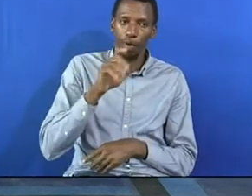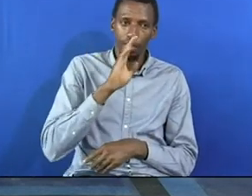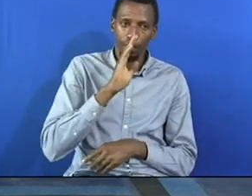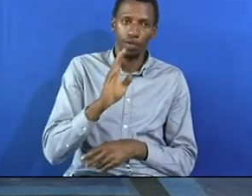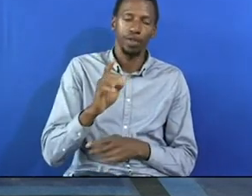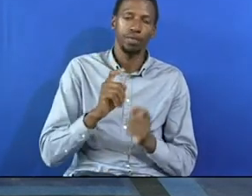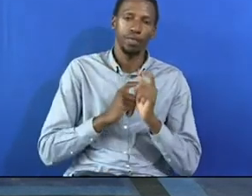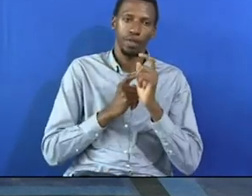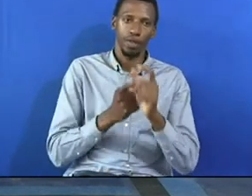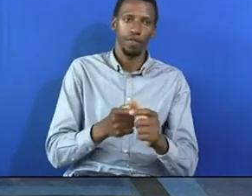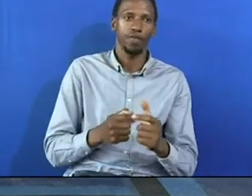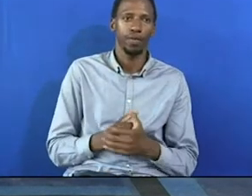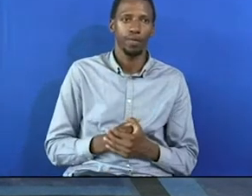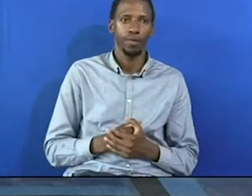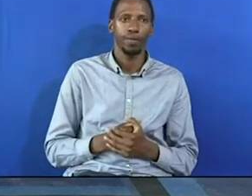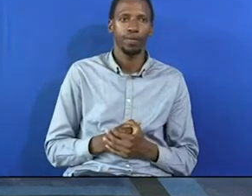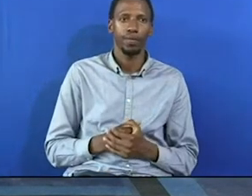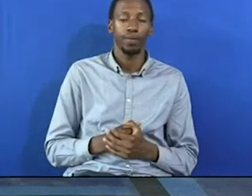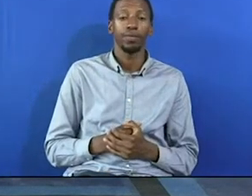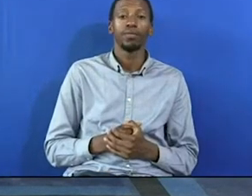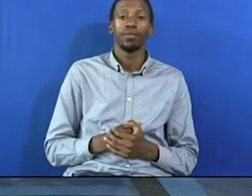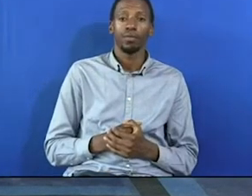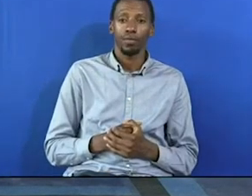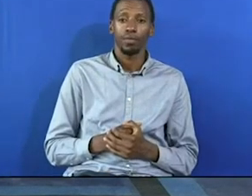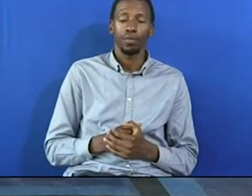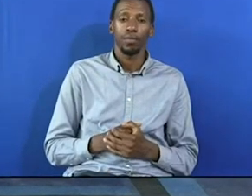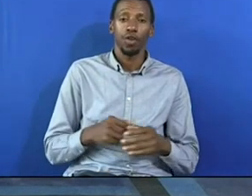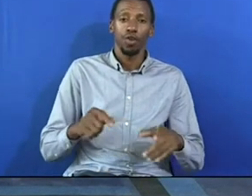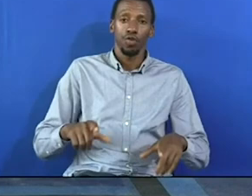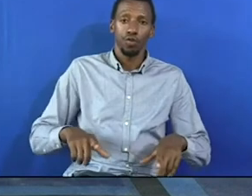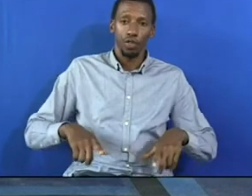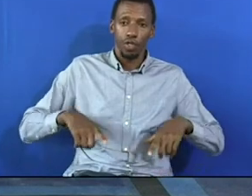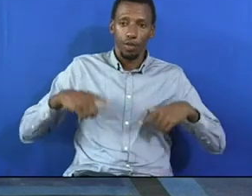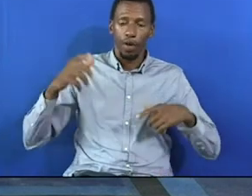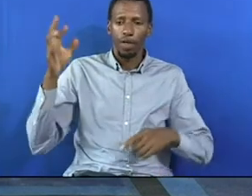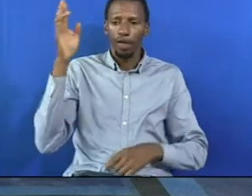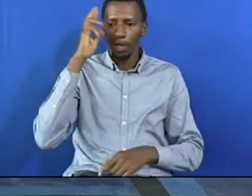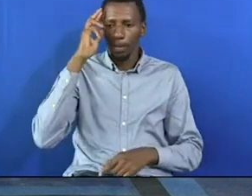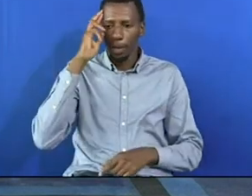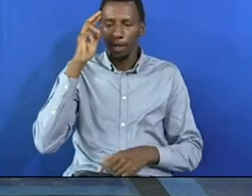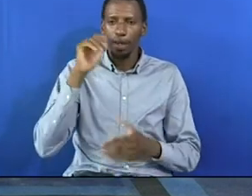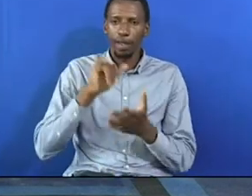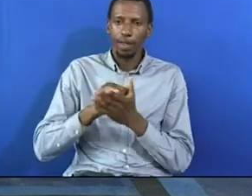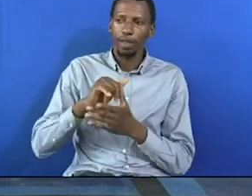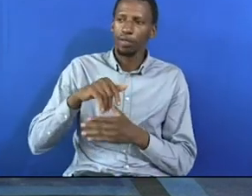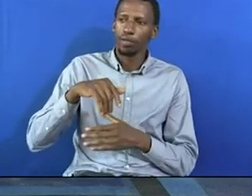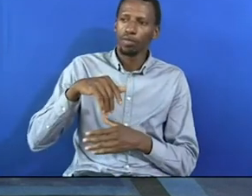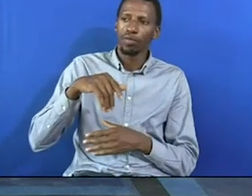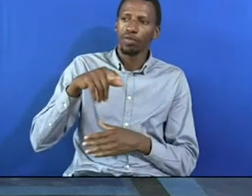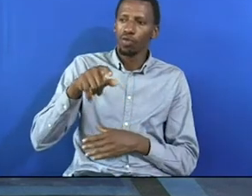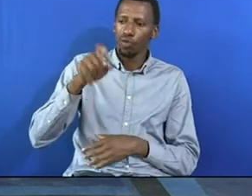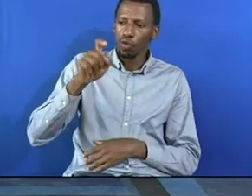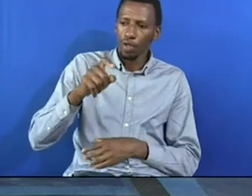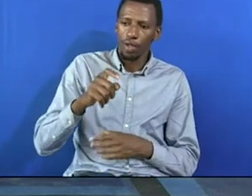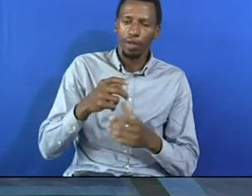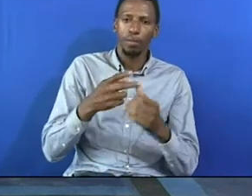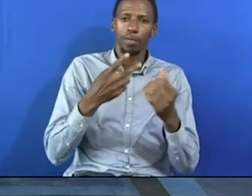you must be gifted. To survive reminders that you need a partner, you must be